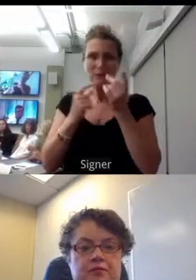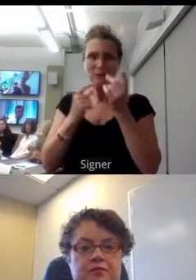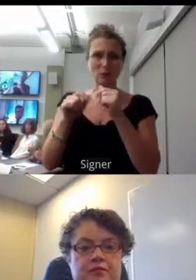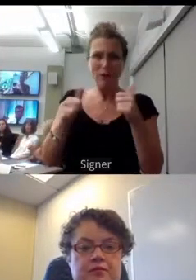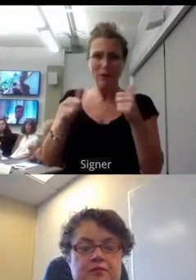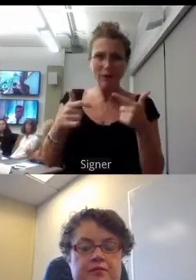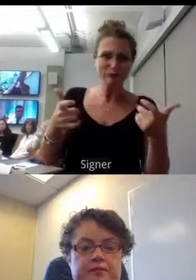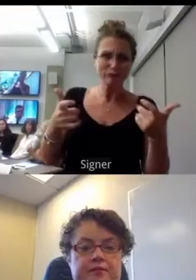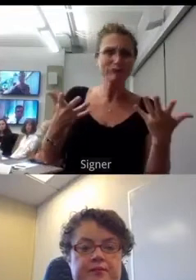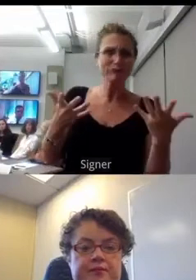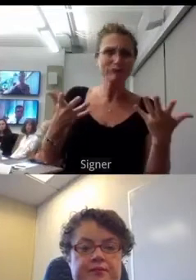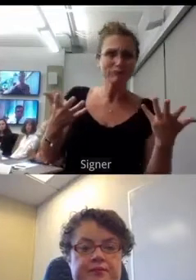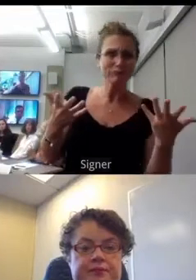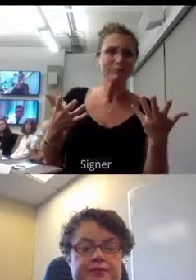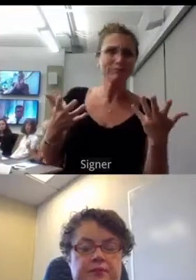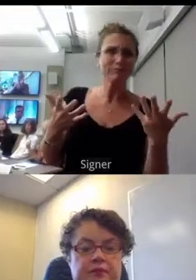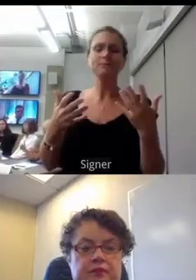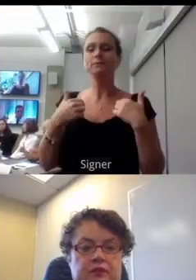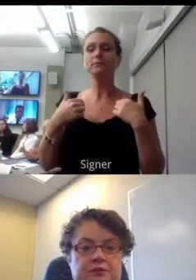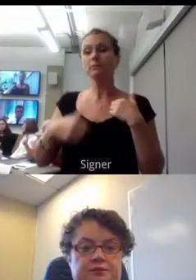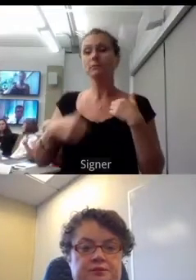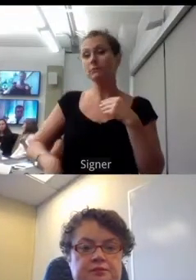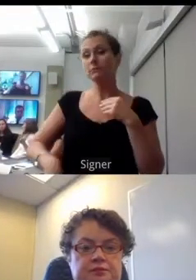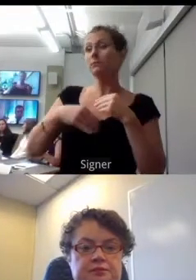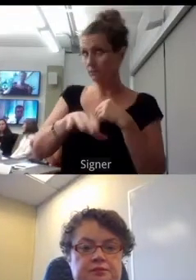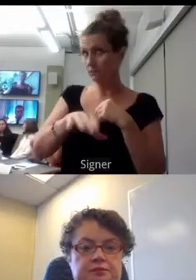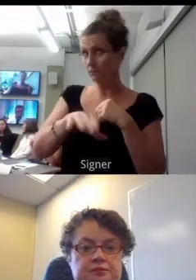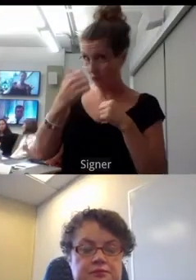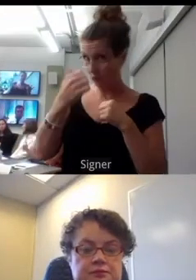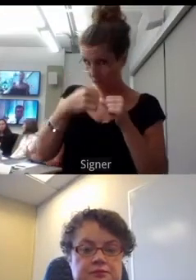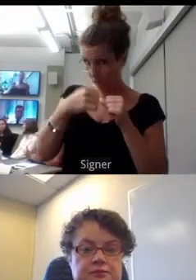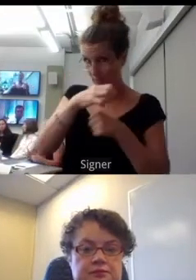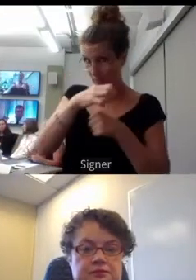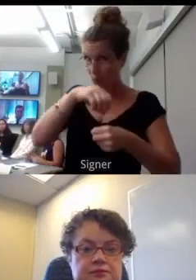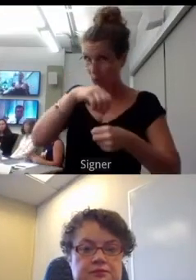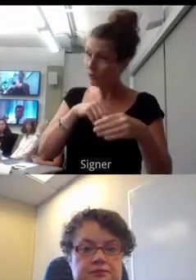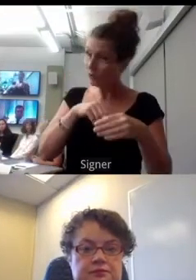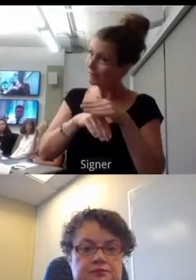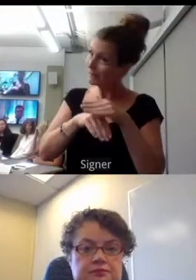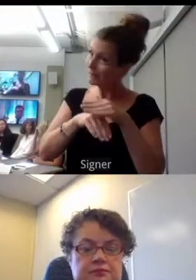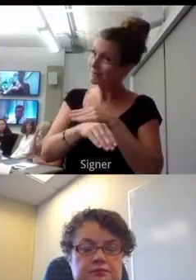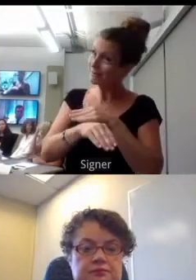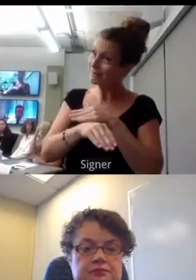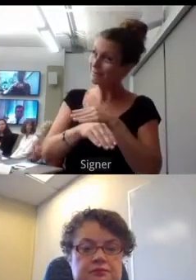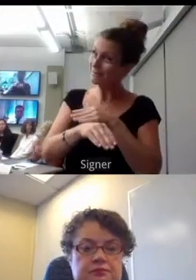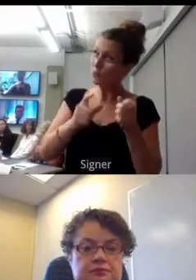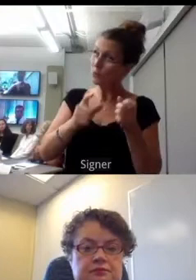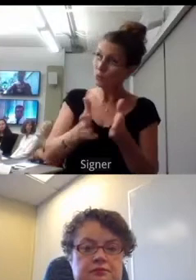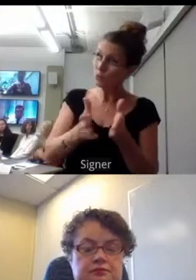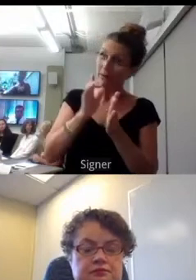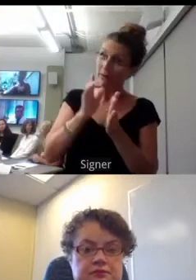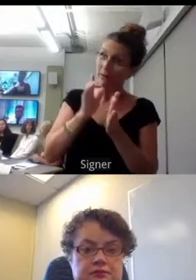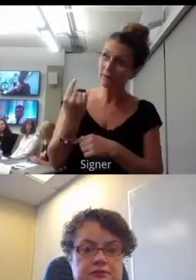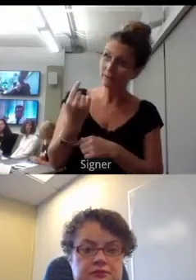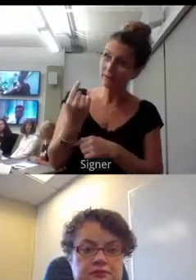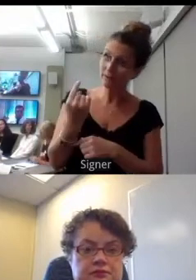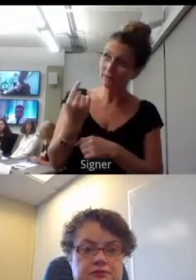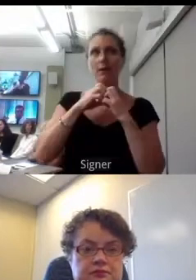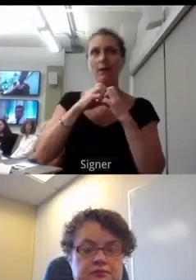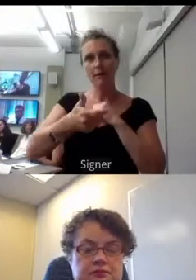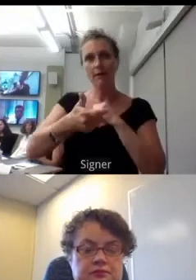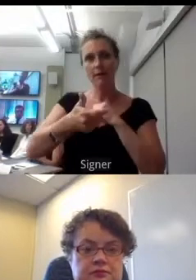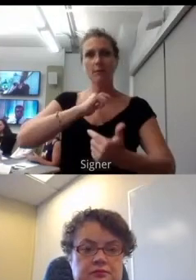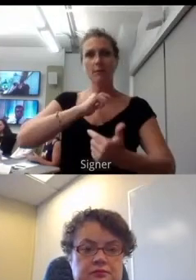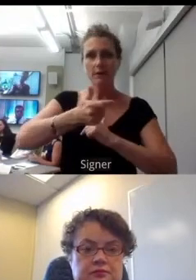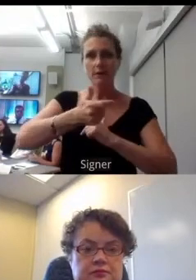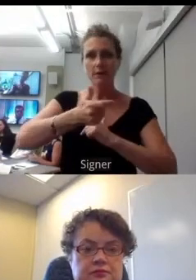to say, just incorporate within what you're asking. And so there was a lot of back and forth on that. It was never fully integrated. And I think one of the reasons